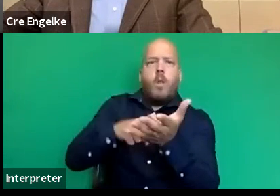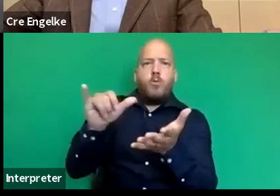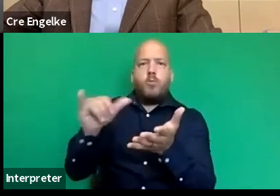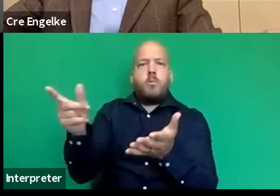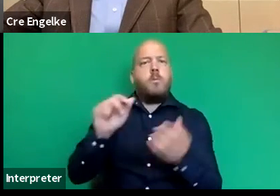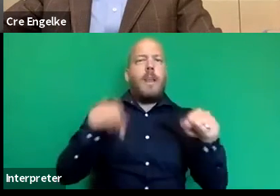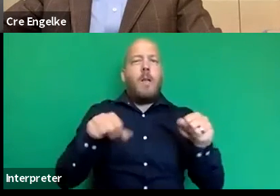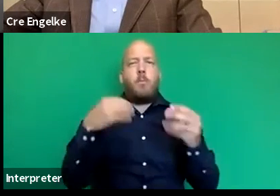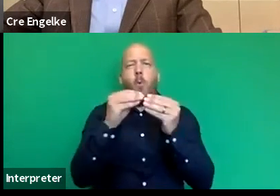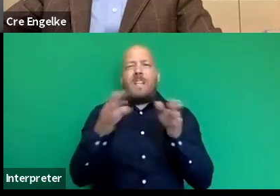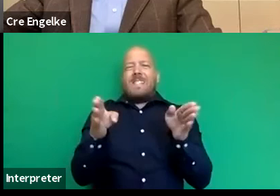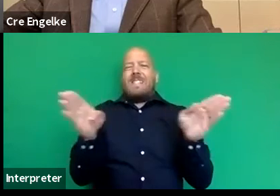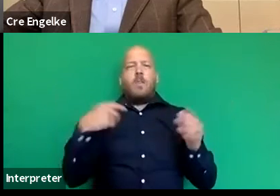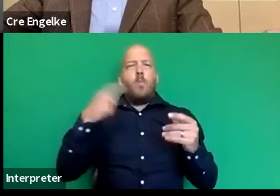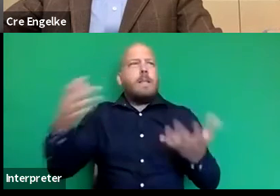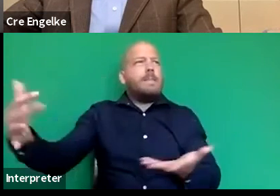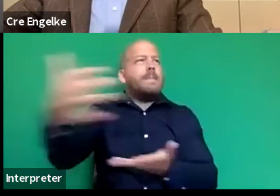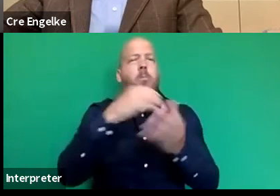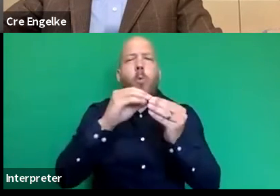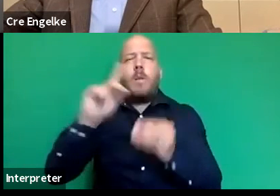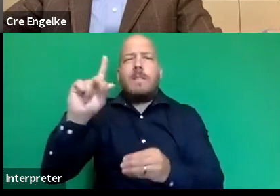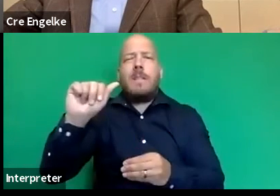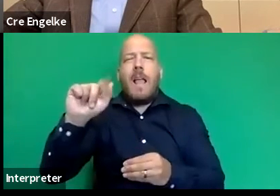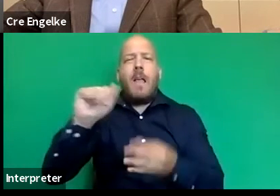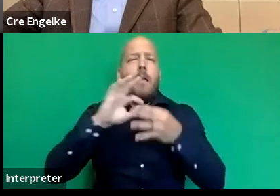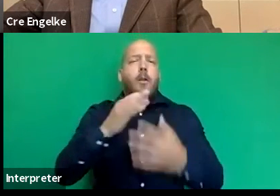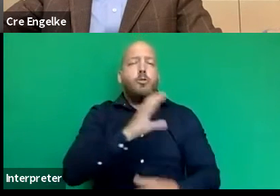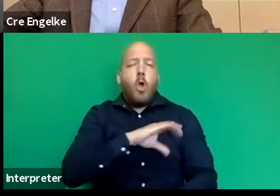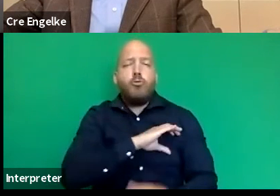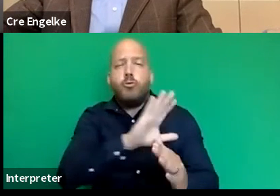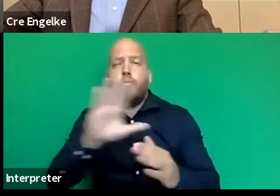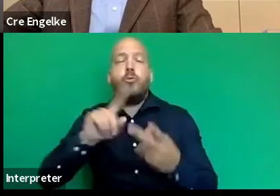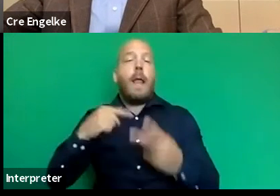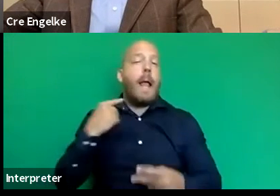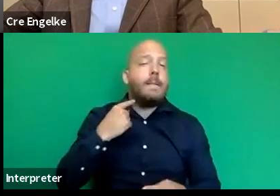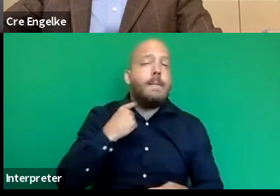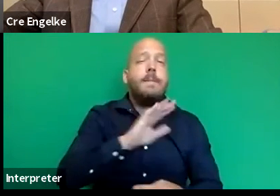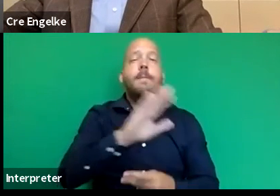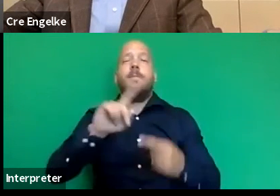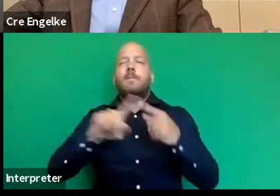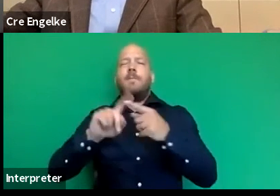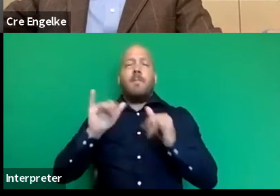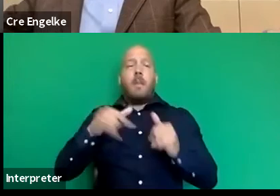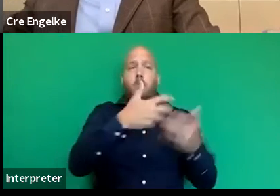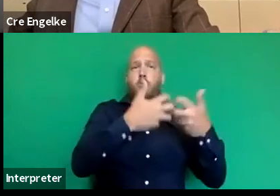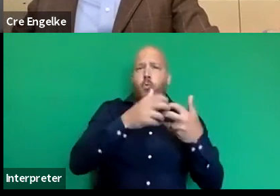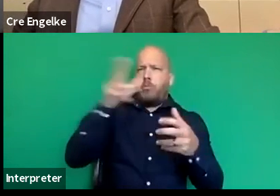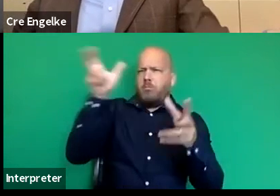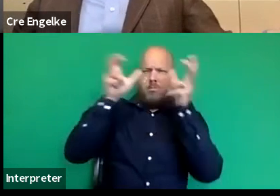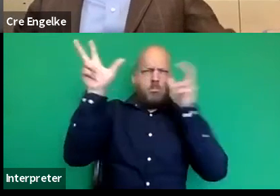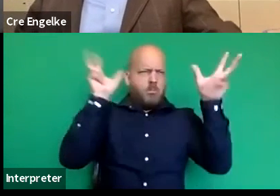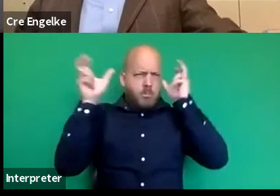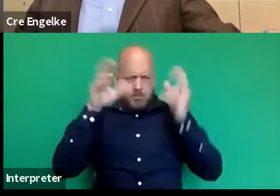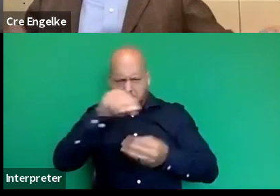speech characteristics, and the machines are demonstrating pretty amazing results, in